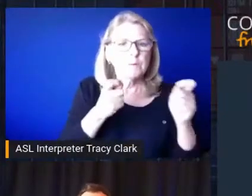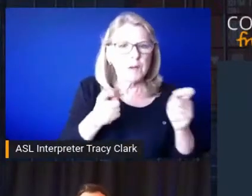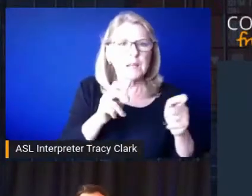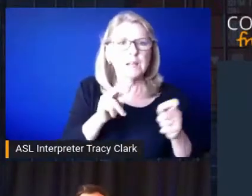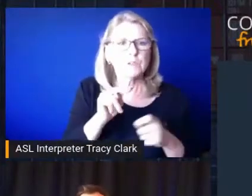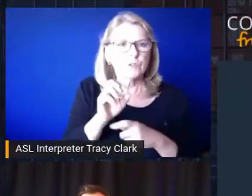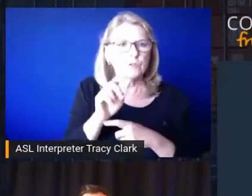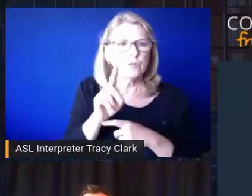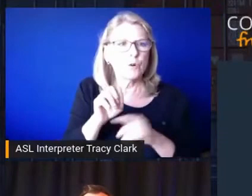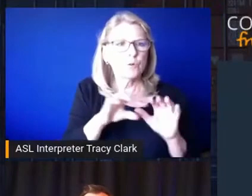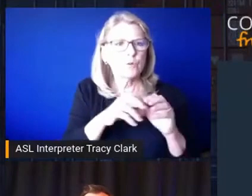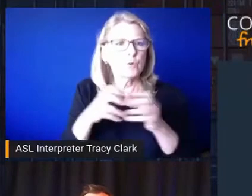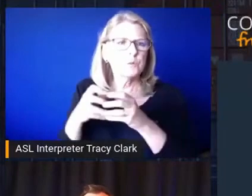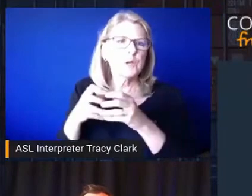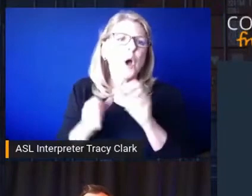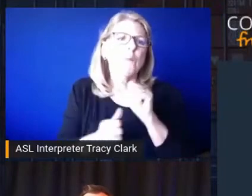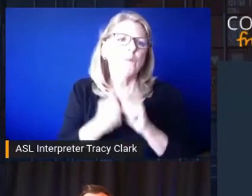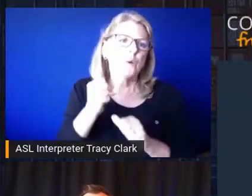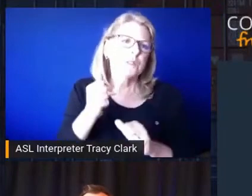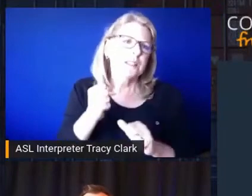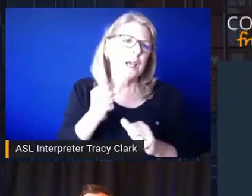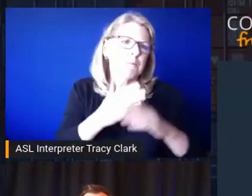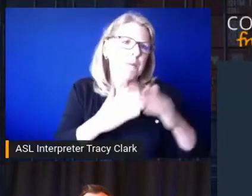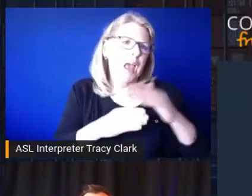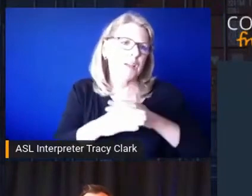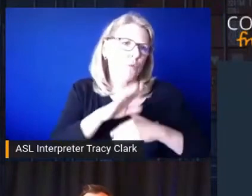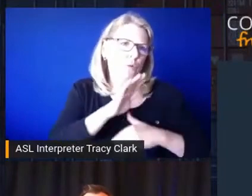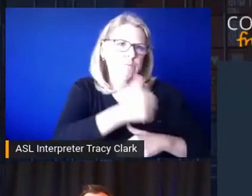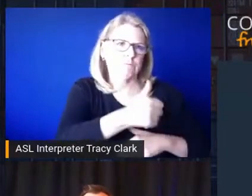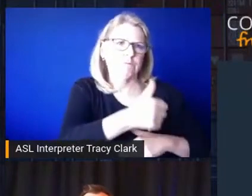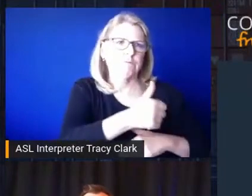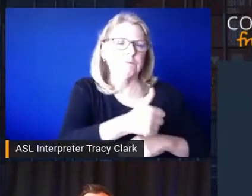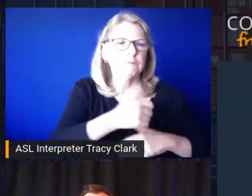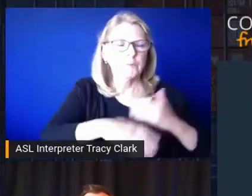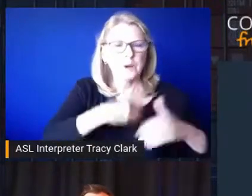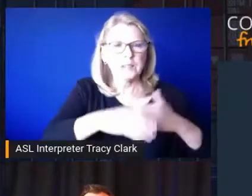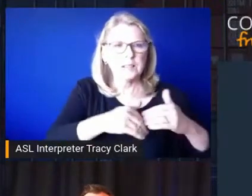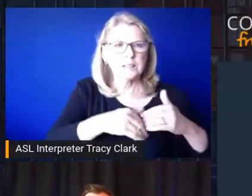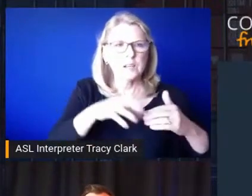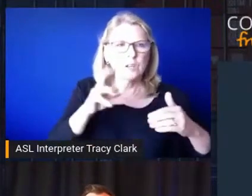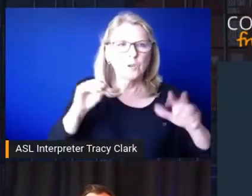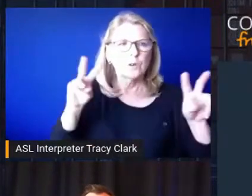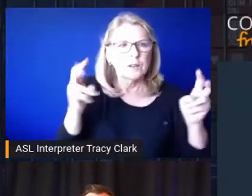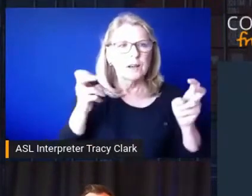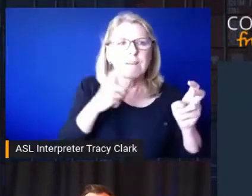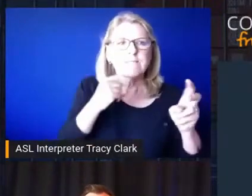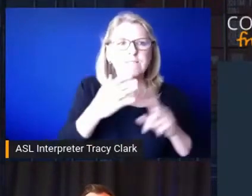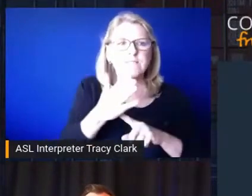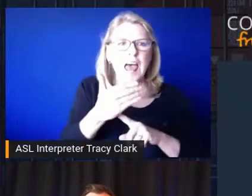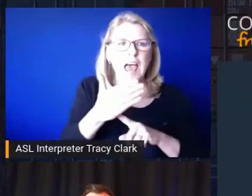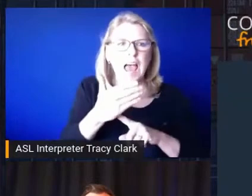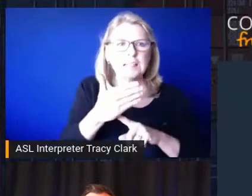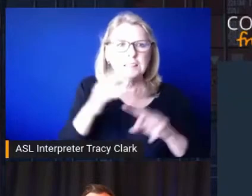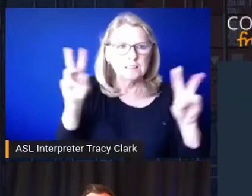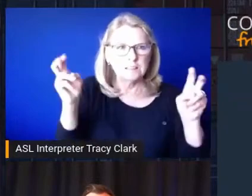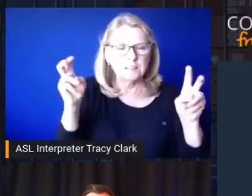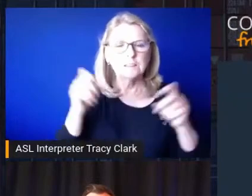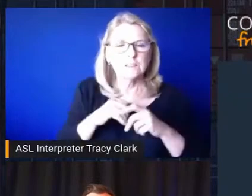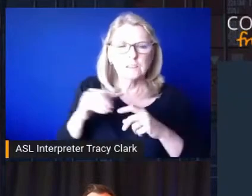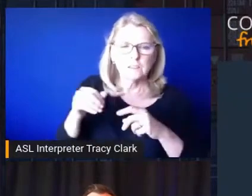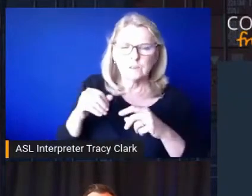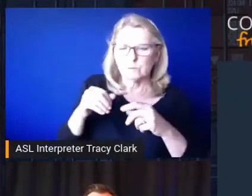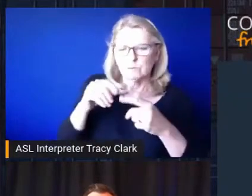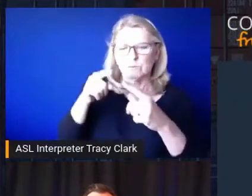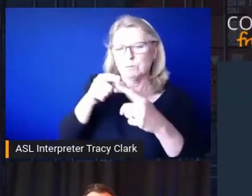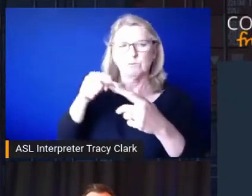where we'll go through and you basically flag when you want that update to happen. And even when we consider the automated process, depending upon how you've